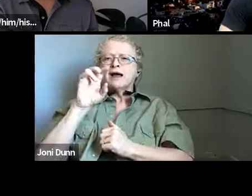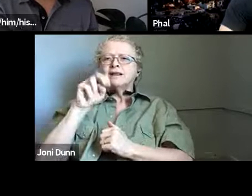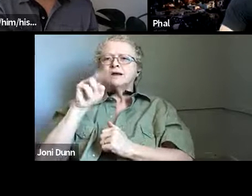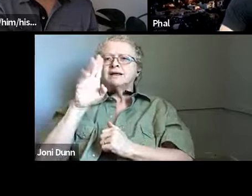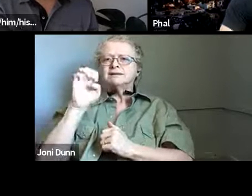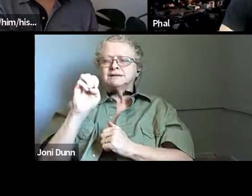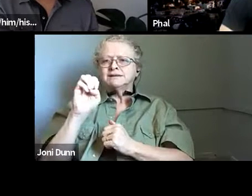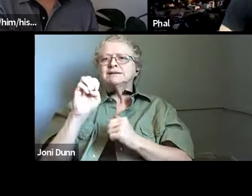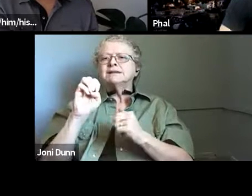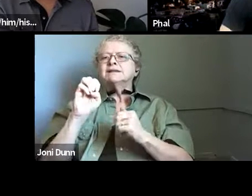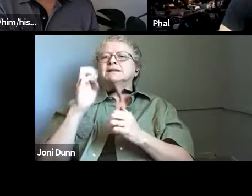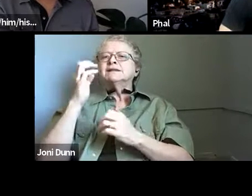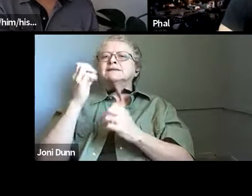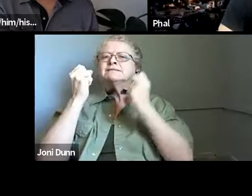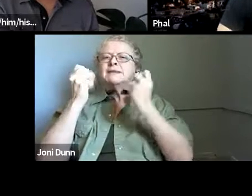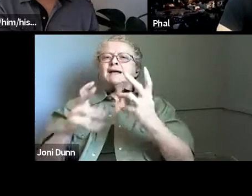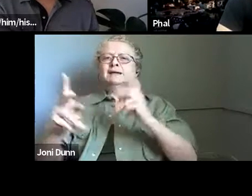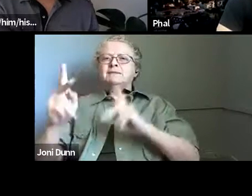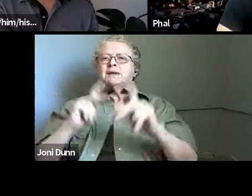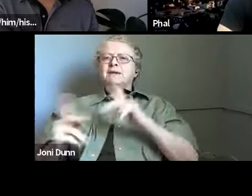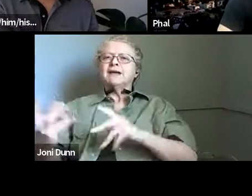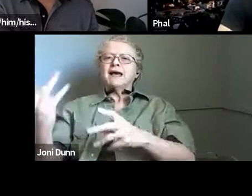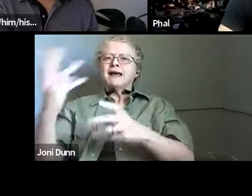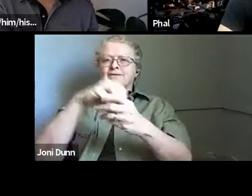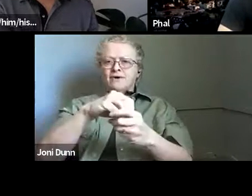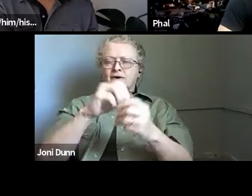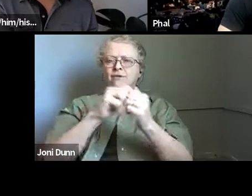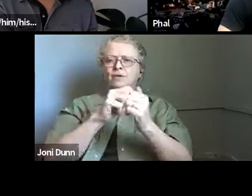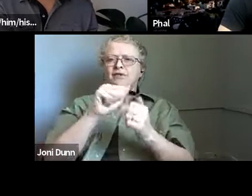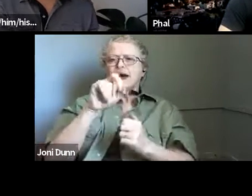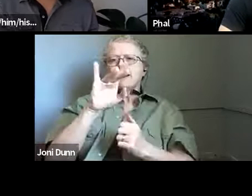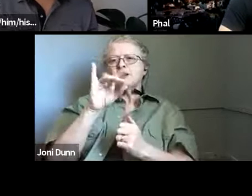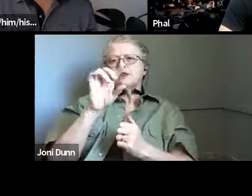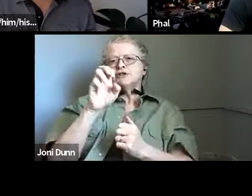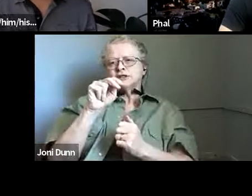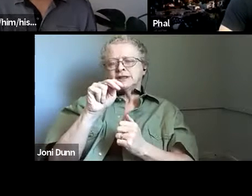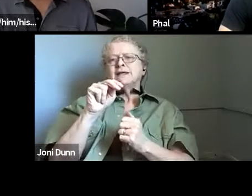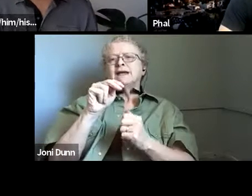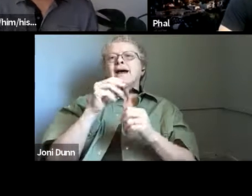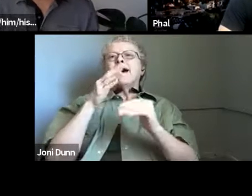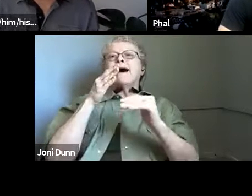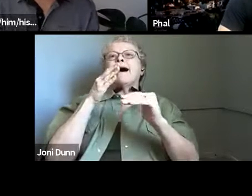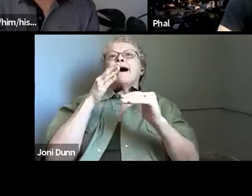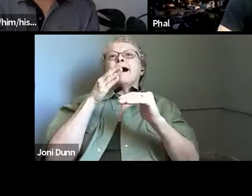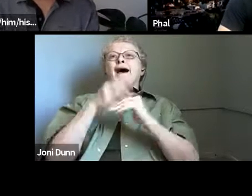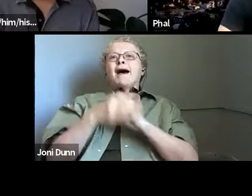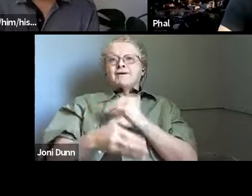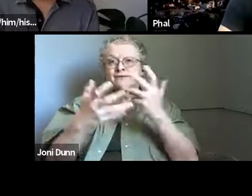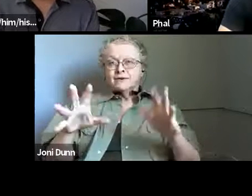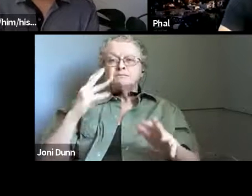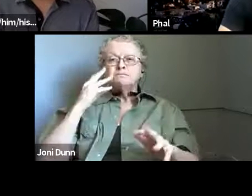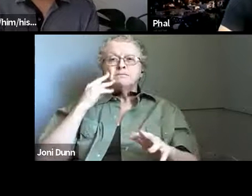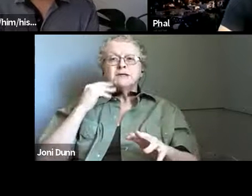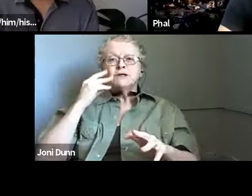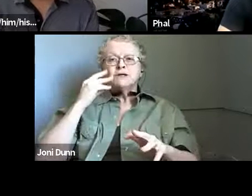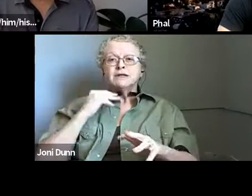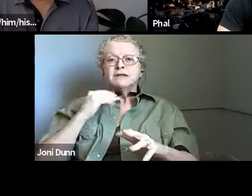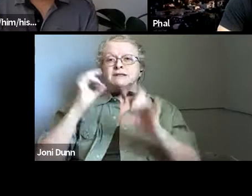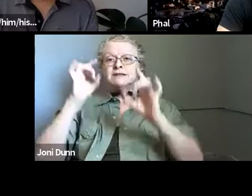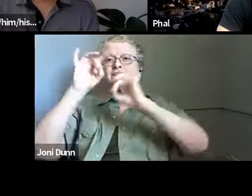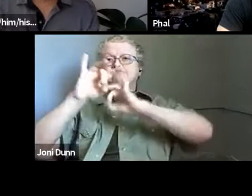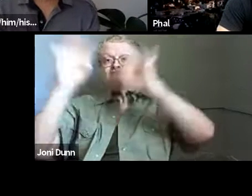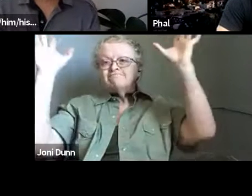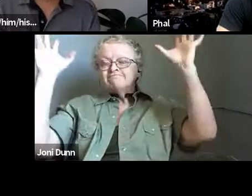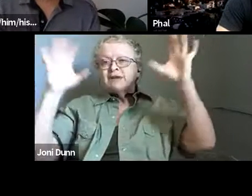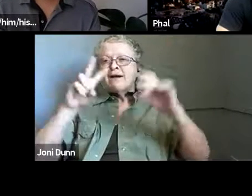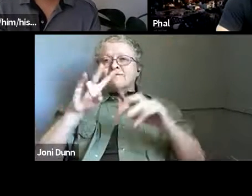of people come into abolitionist organizing in spaces after surviving violence and encountering violence. And I